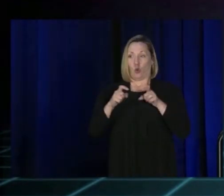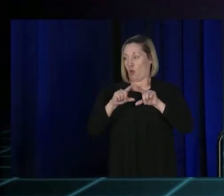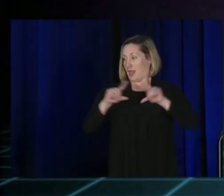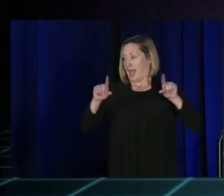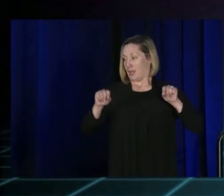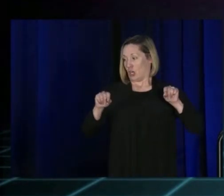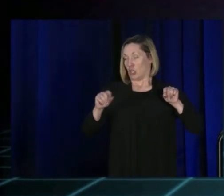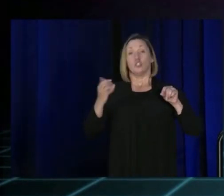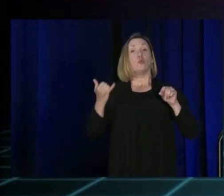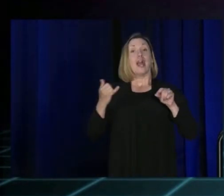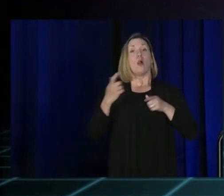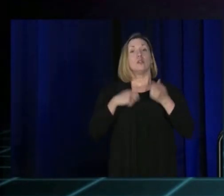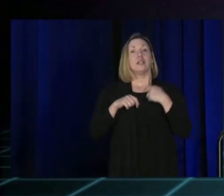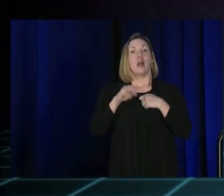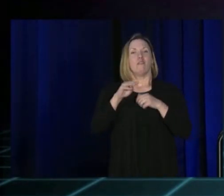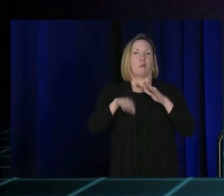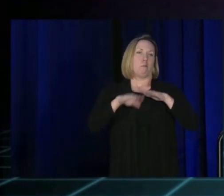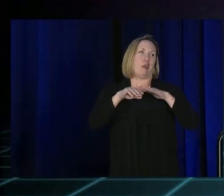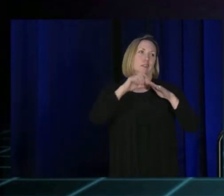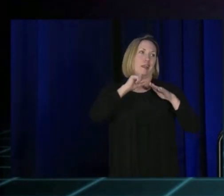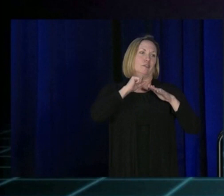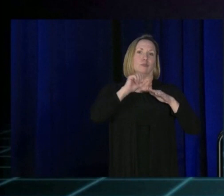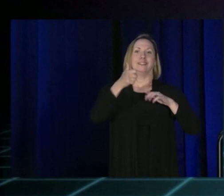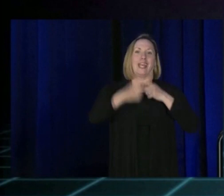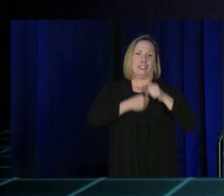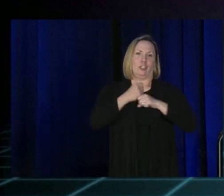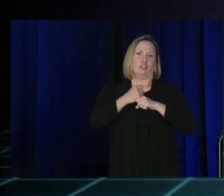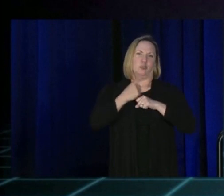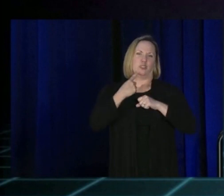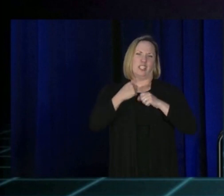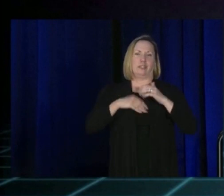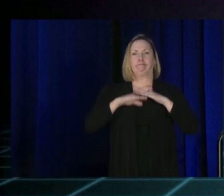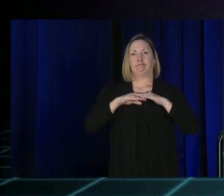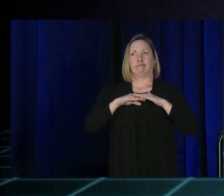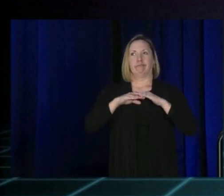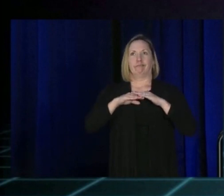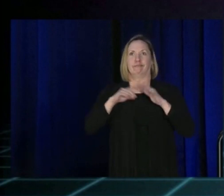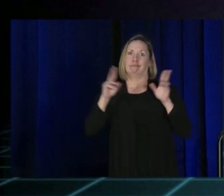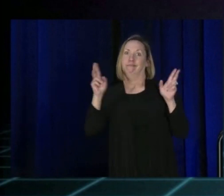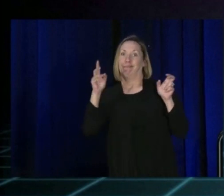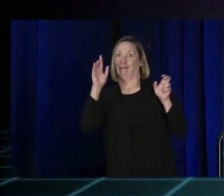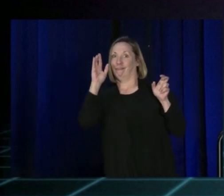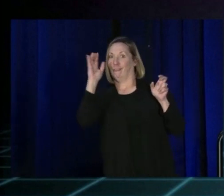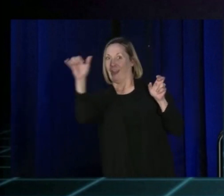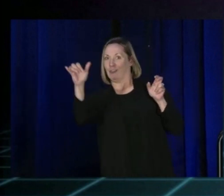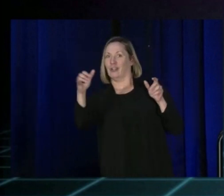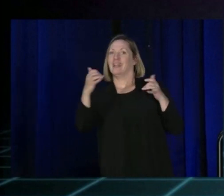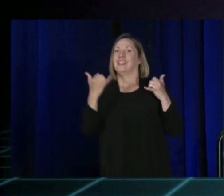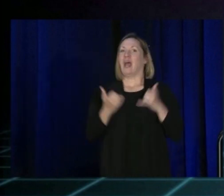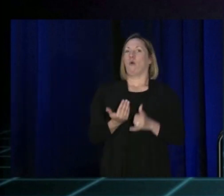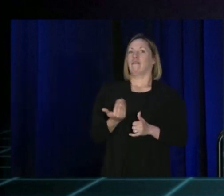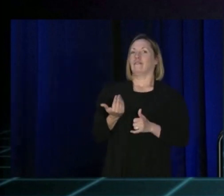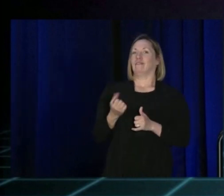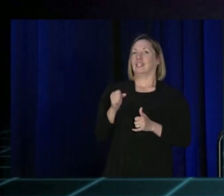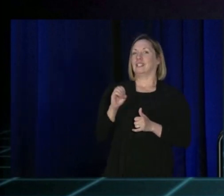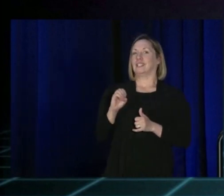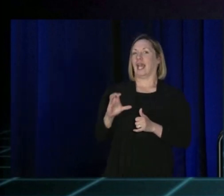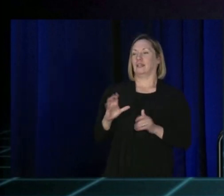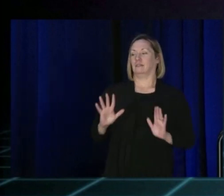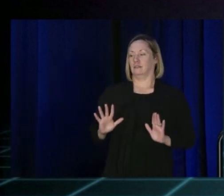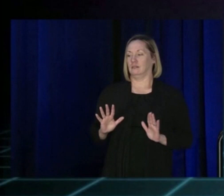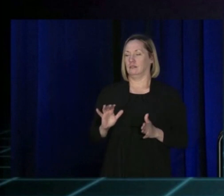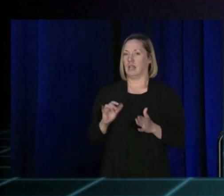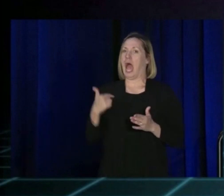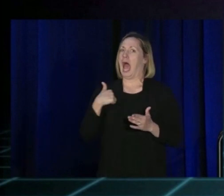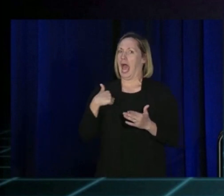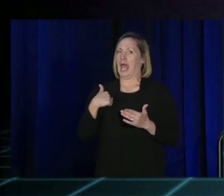of the max age being 10 years, i.e. forever, it's 15 seconds. And that's something that I set, but